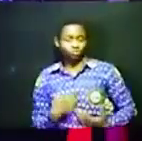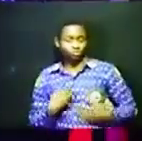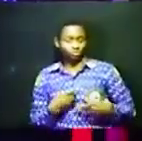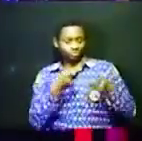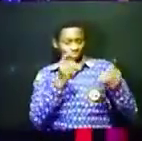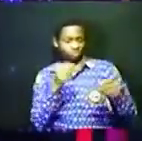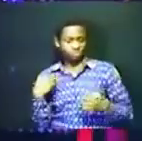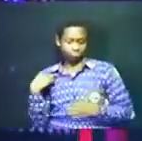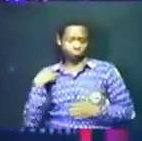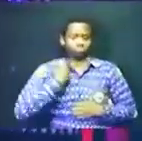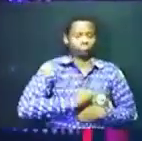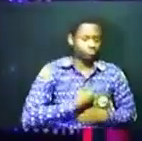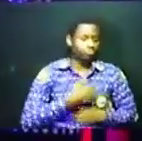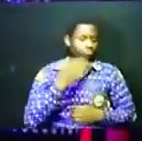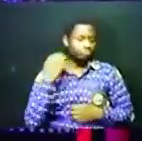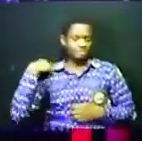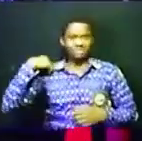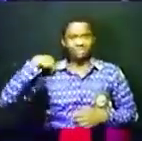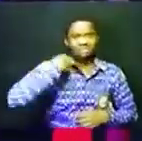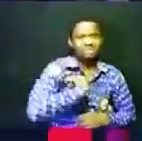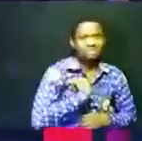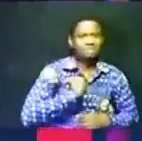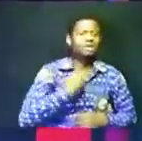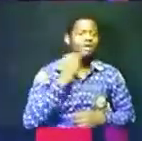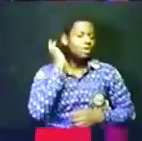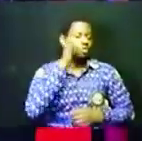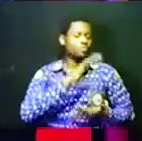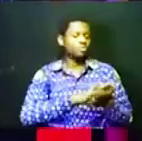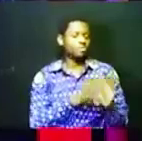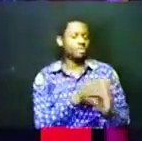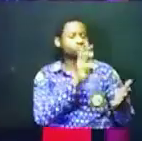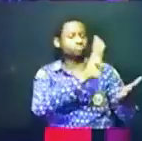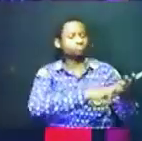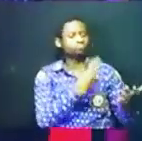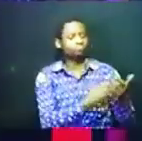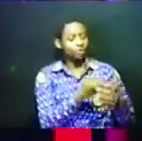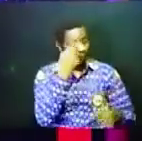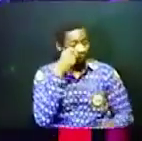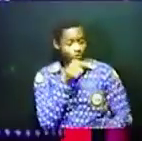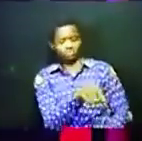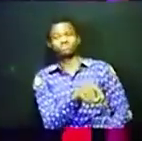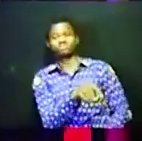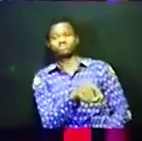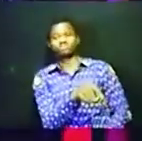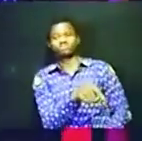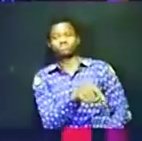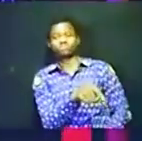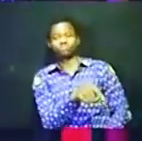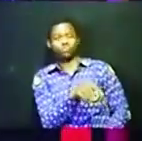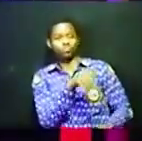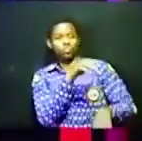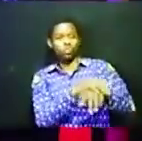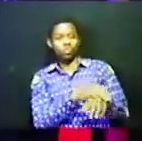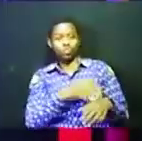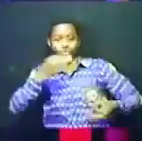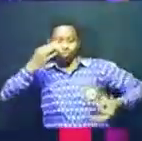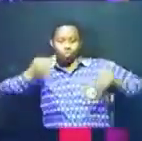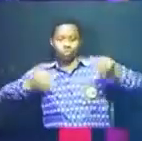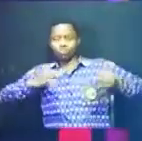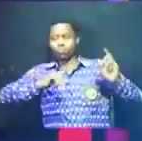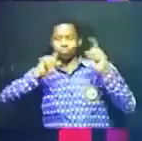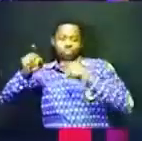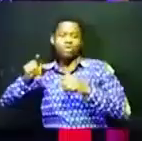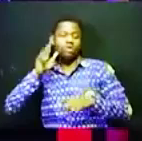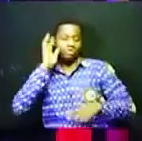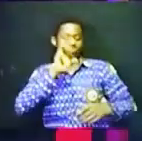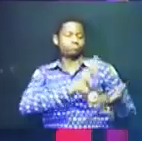themselves to testify to or to afford evidence of the case. One case what two on which say base